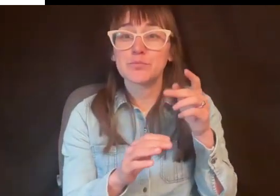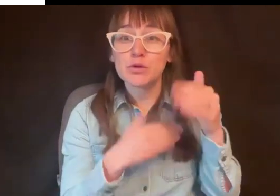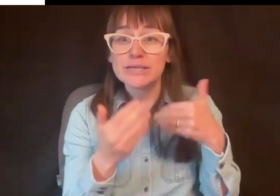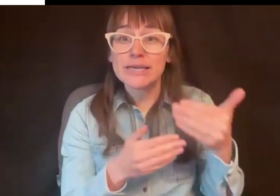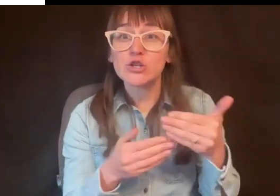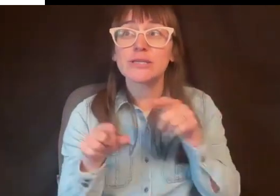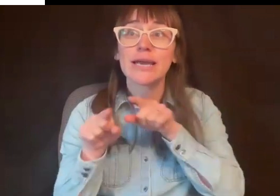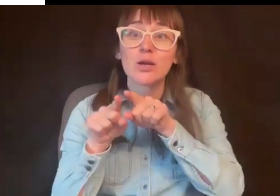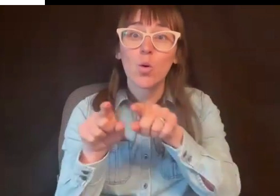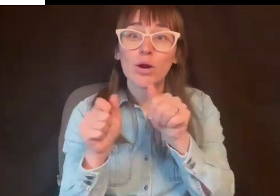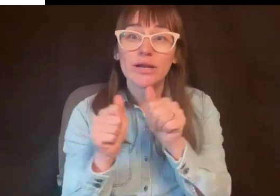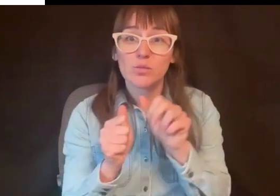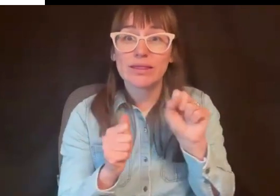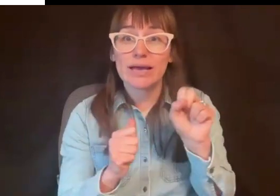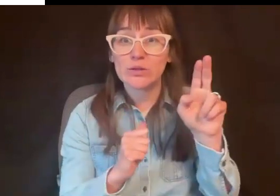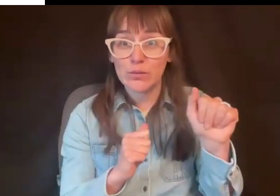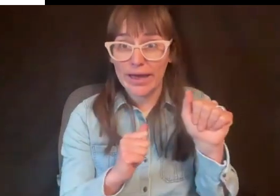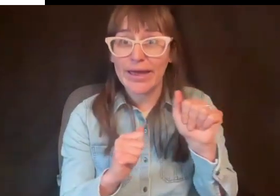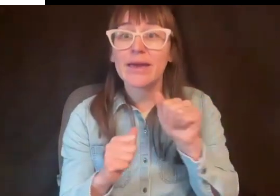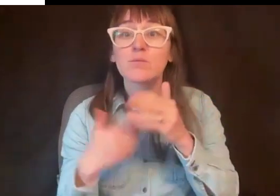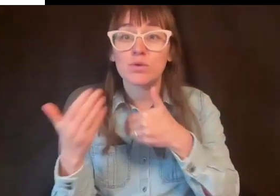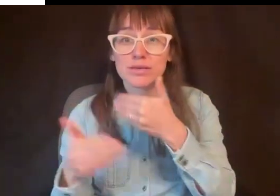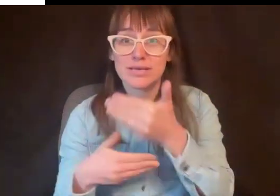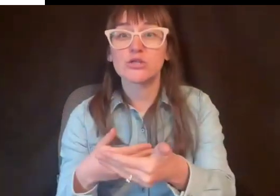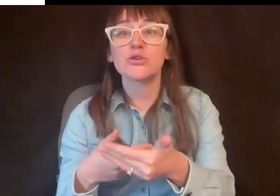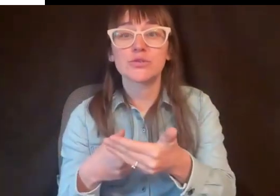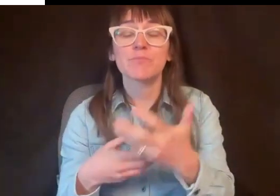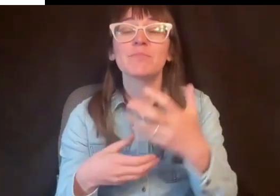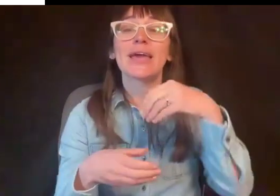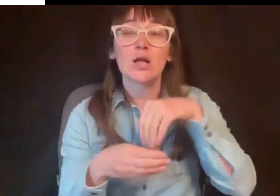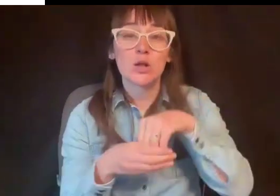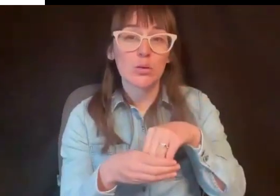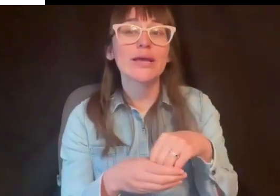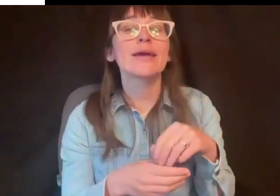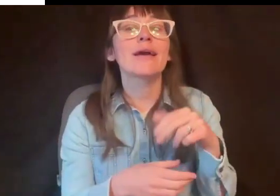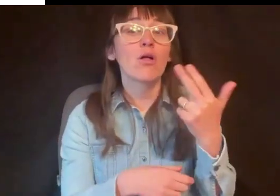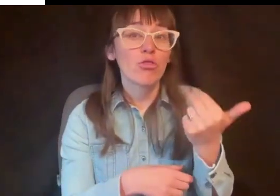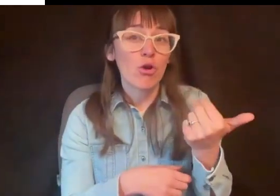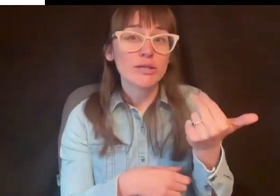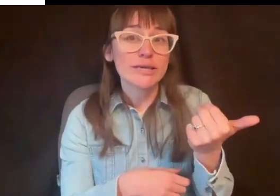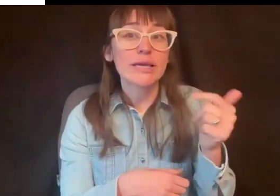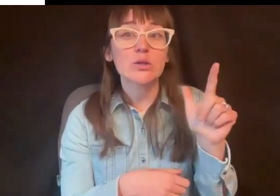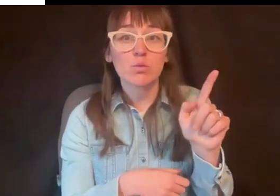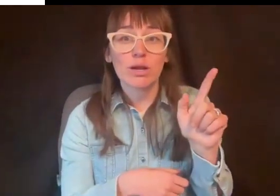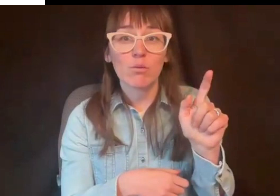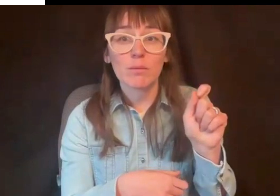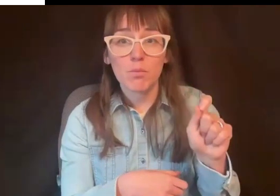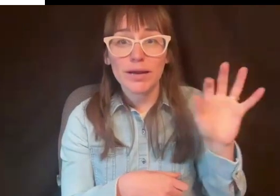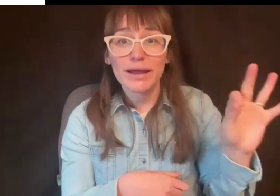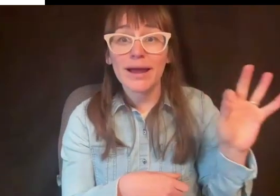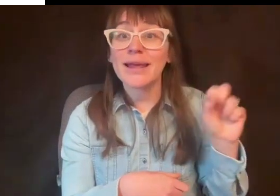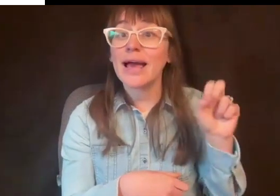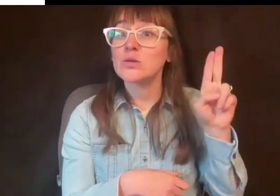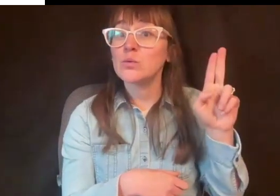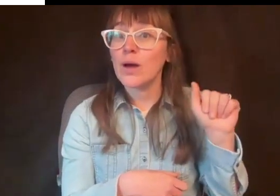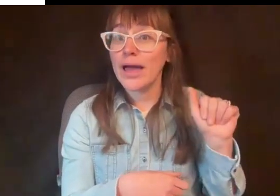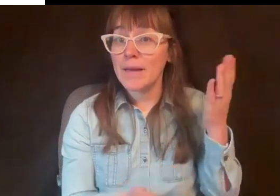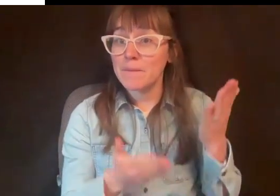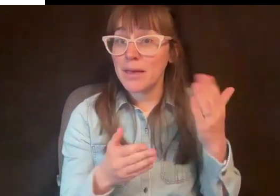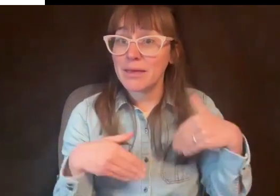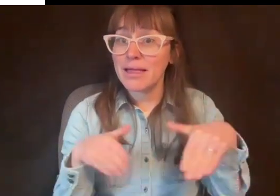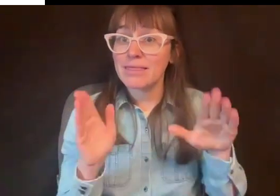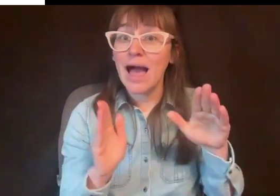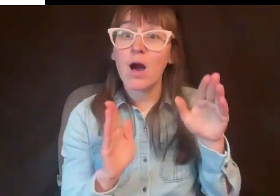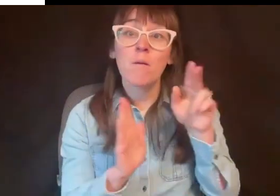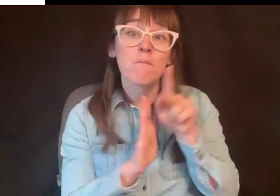procedures, again, including those required in 1321.9. The SUA may allow for policies and procedures to